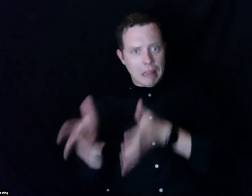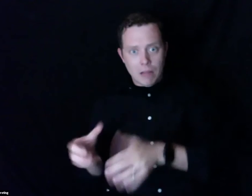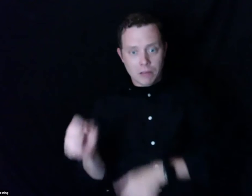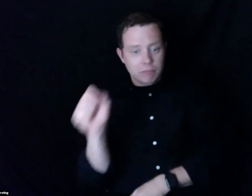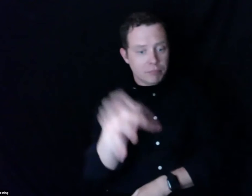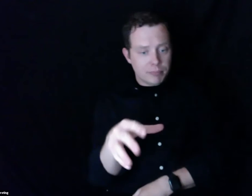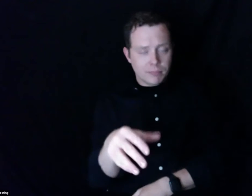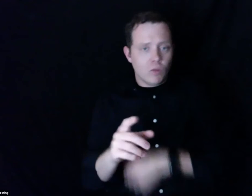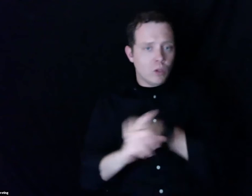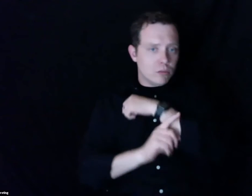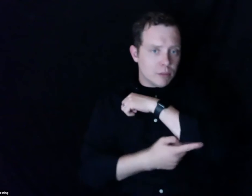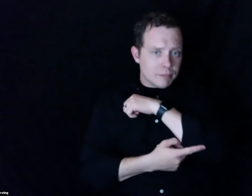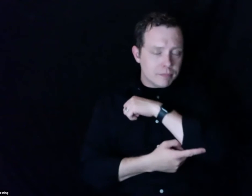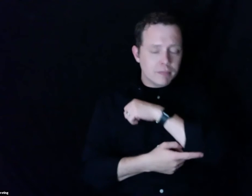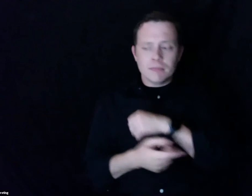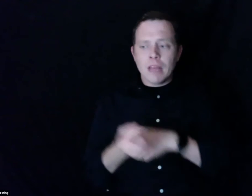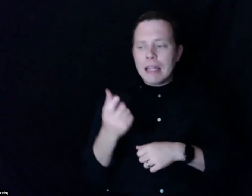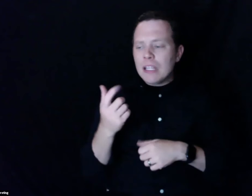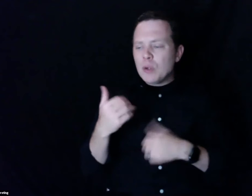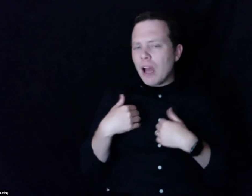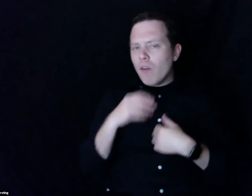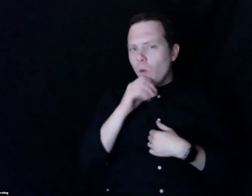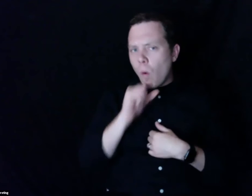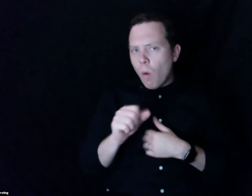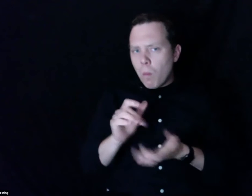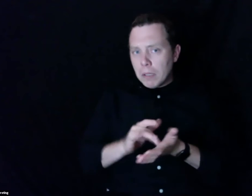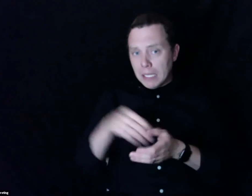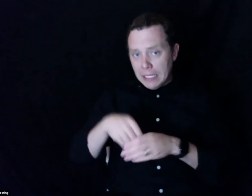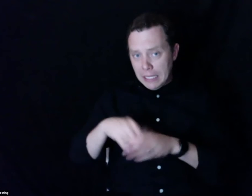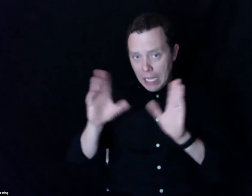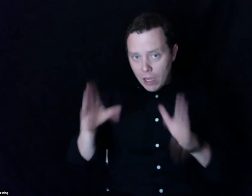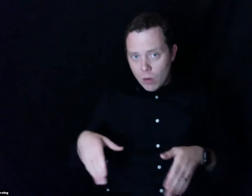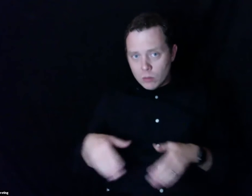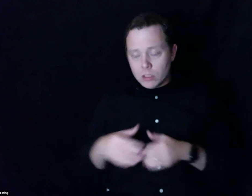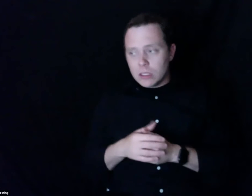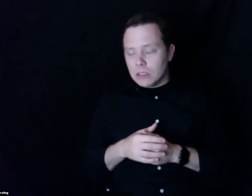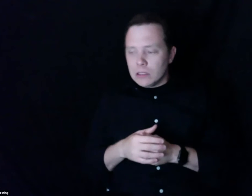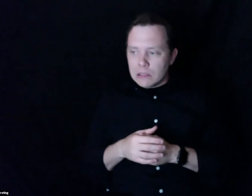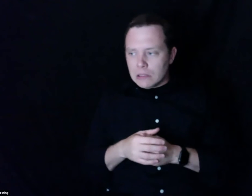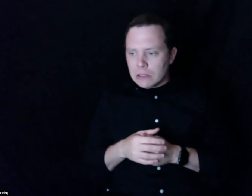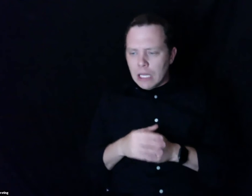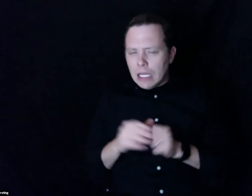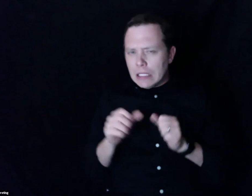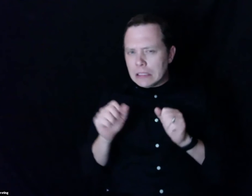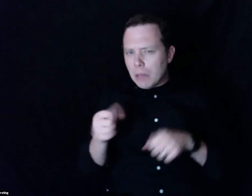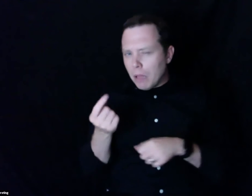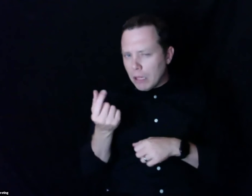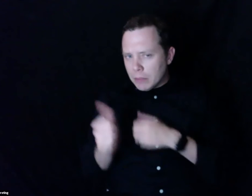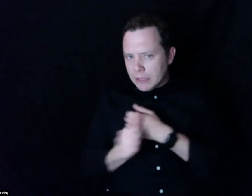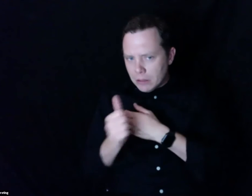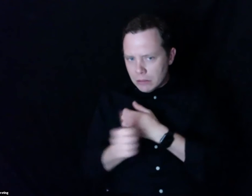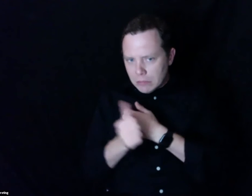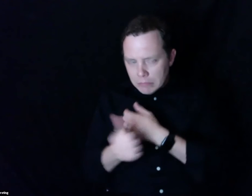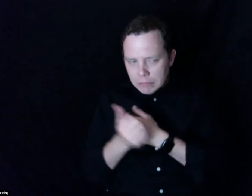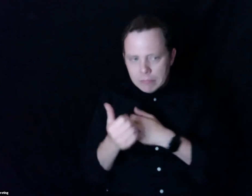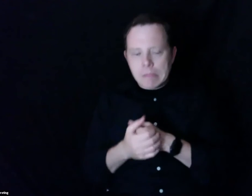old medication in your home can be a bit of a household hazard. You don't want kids or pets